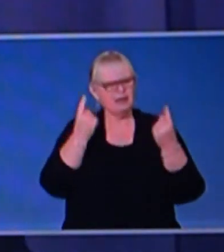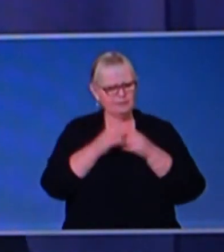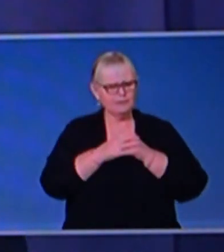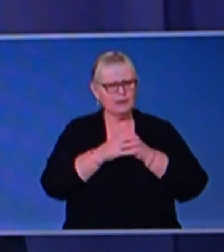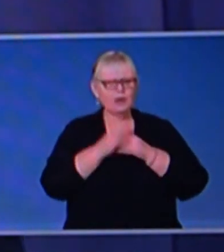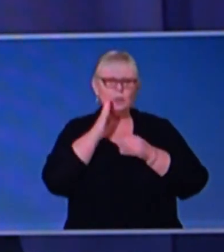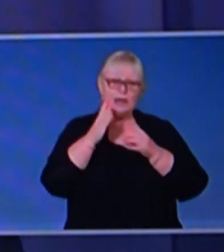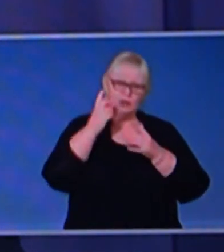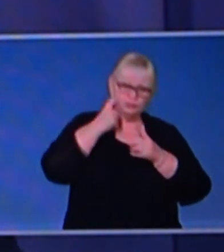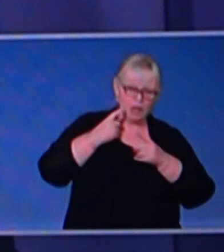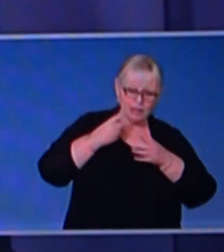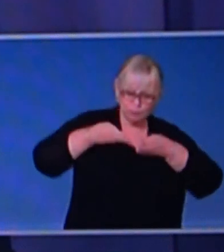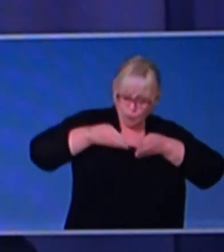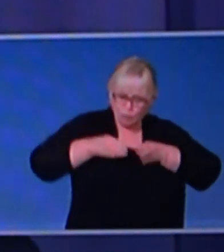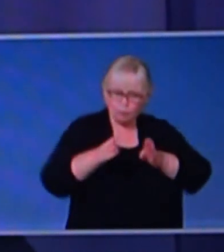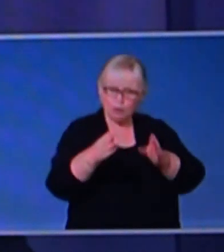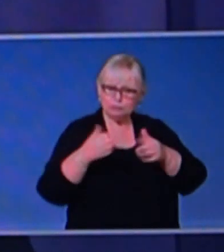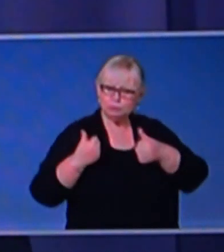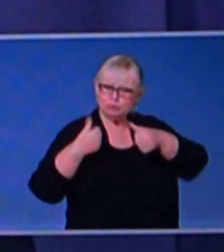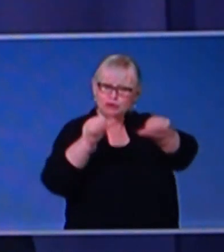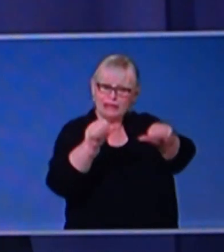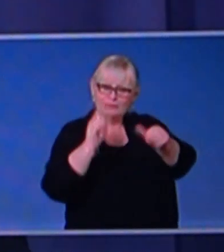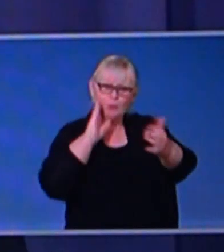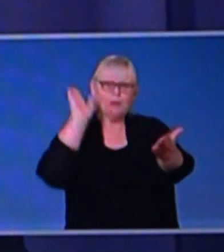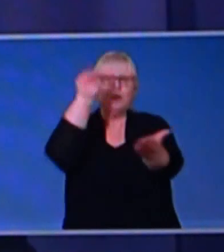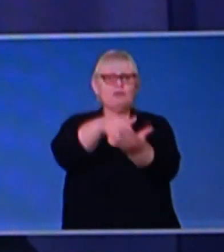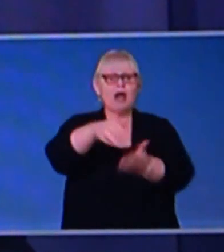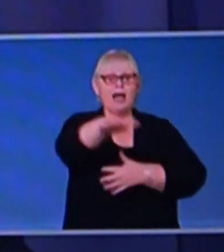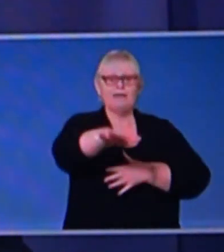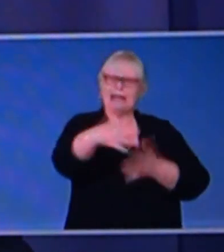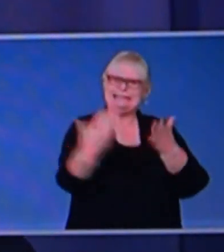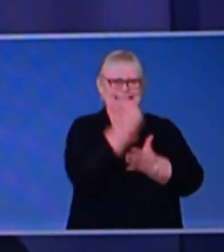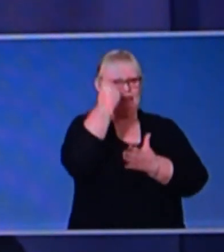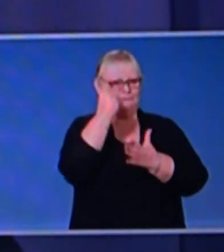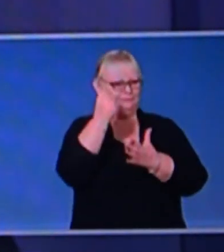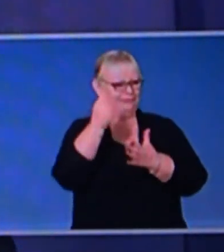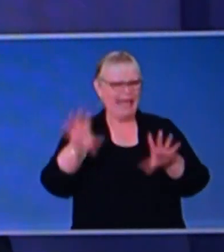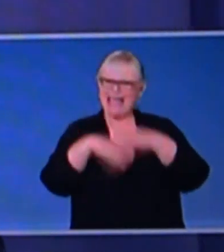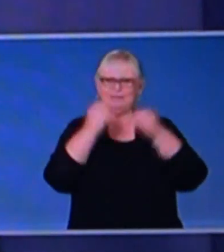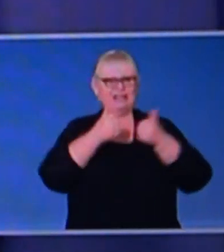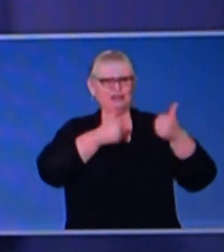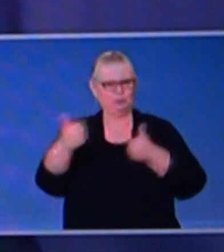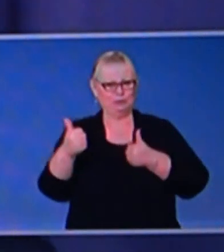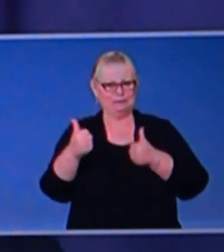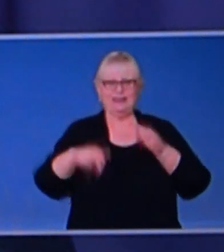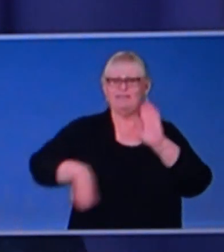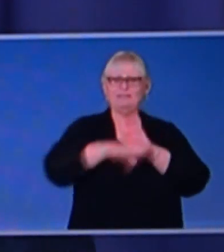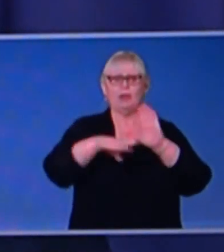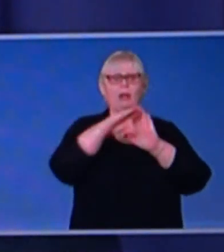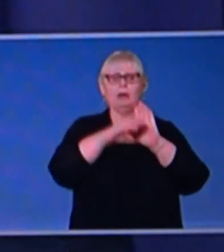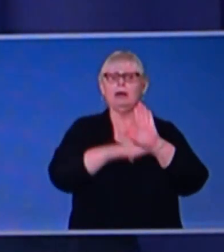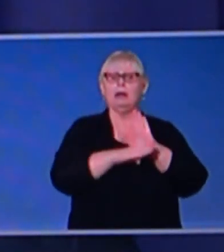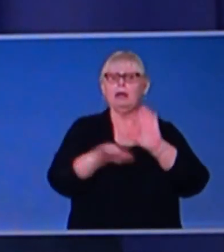back, when we get to that COVID-safe environment where we can ease those restrictions, which is not too far